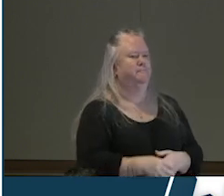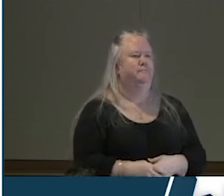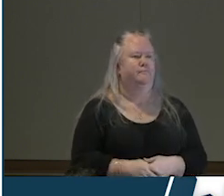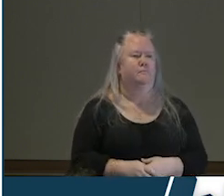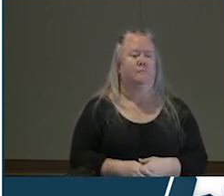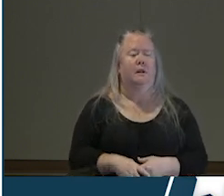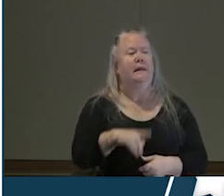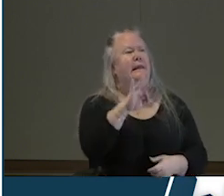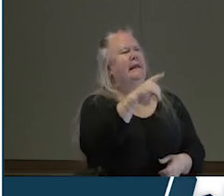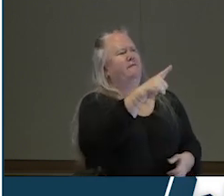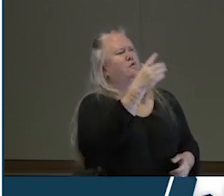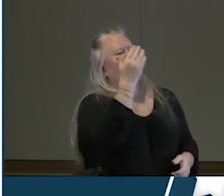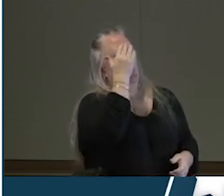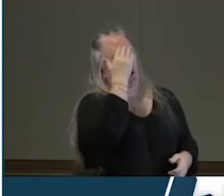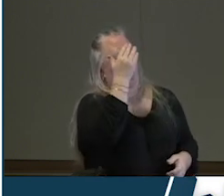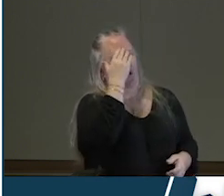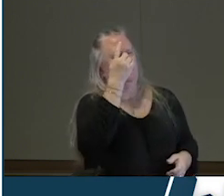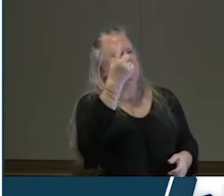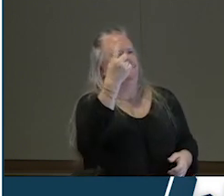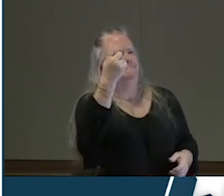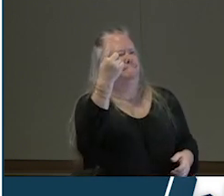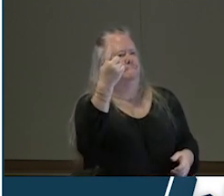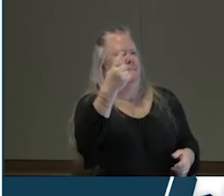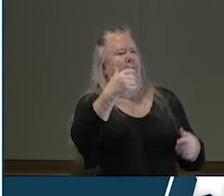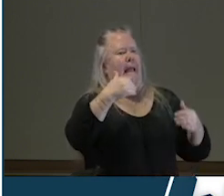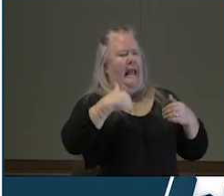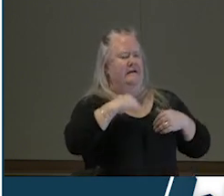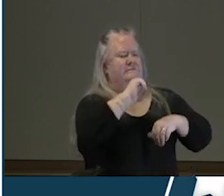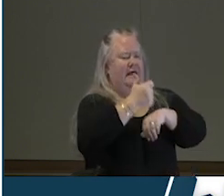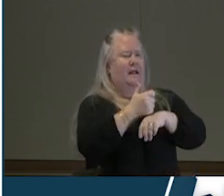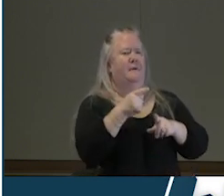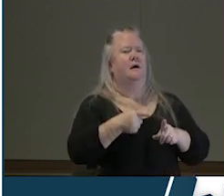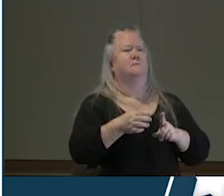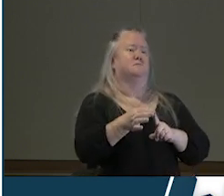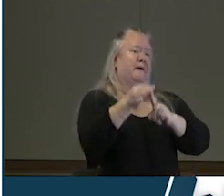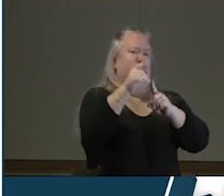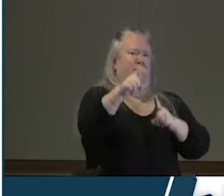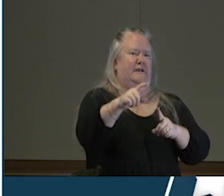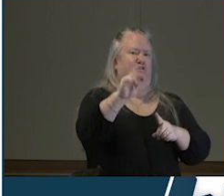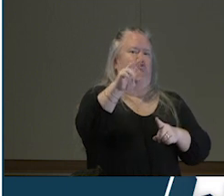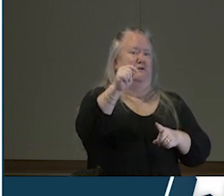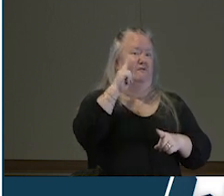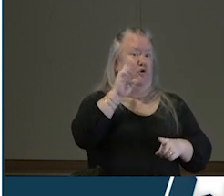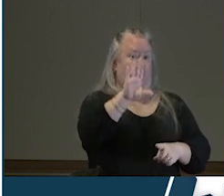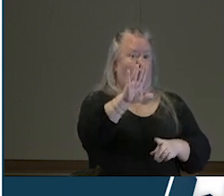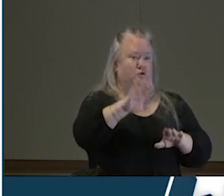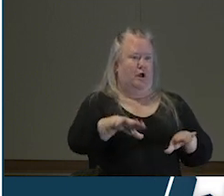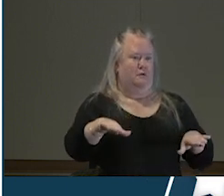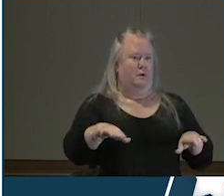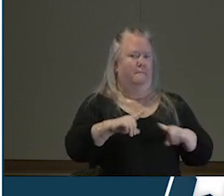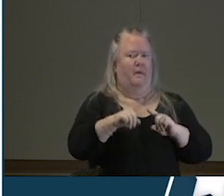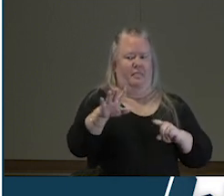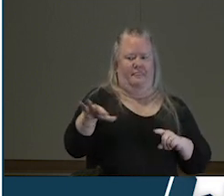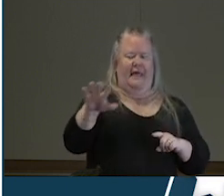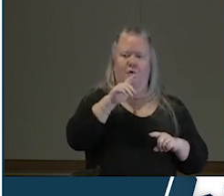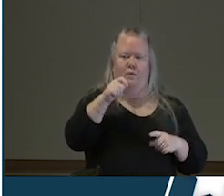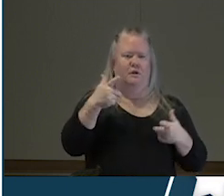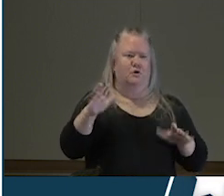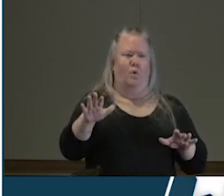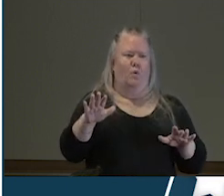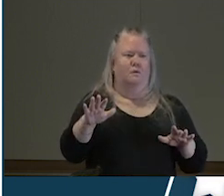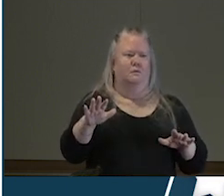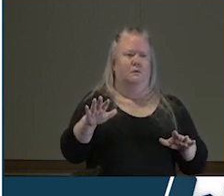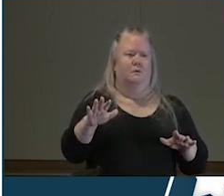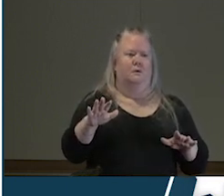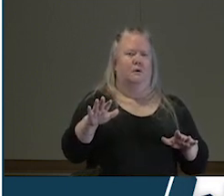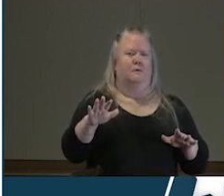If you know someone has set up a special needs trust for your child, but they don't really wanna, they're just